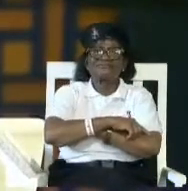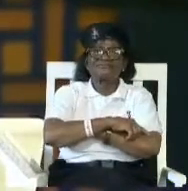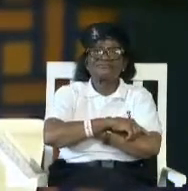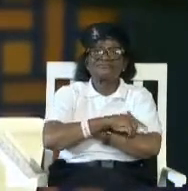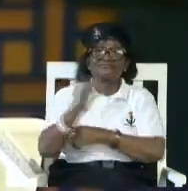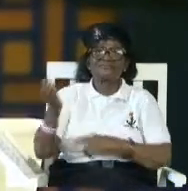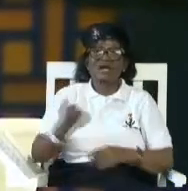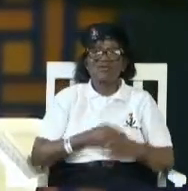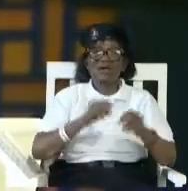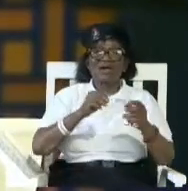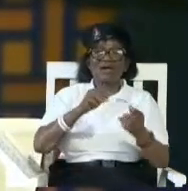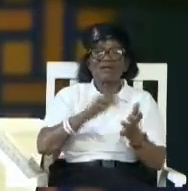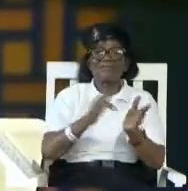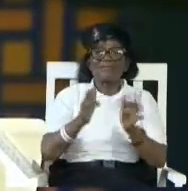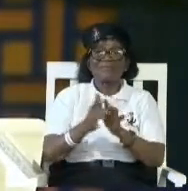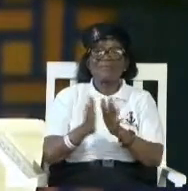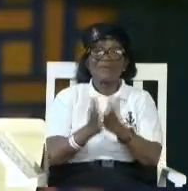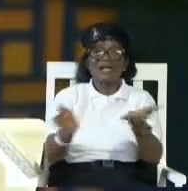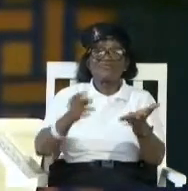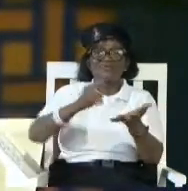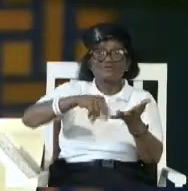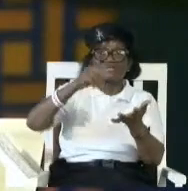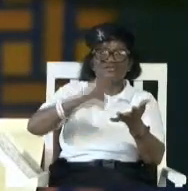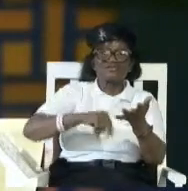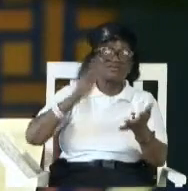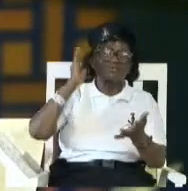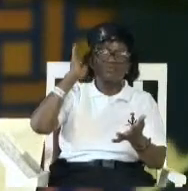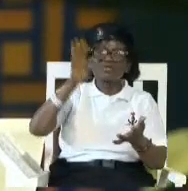our text will be